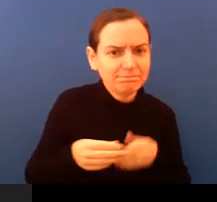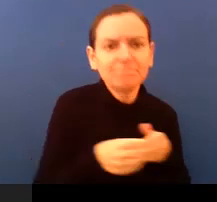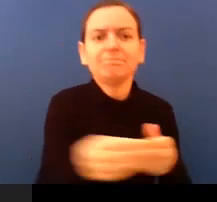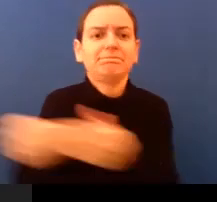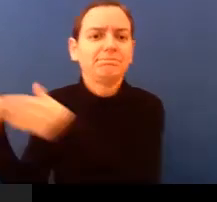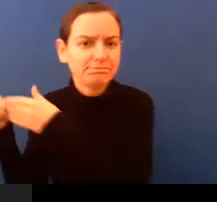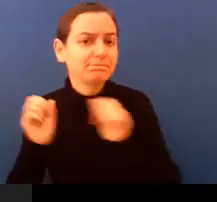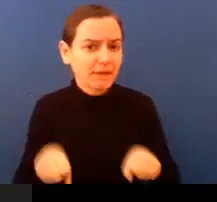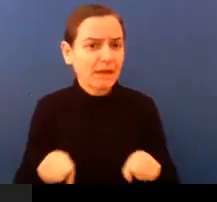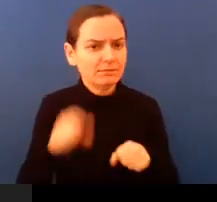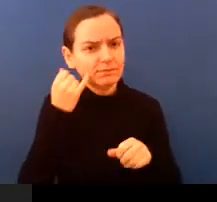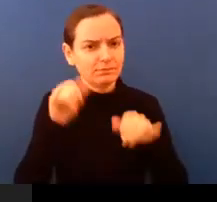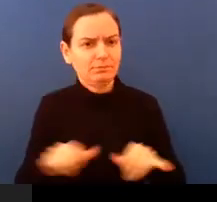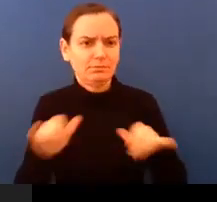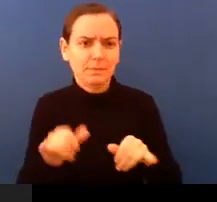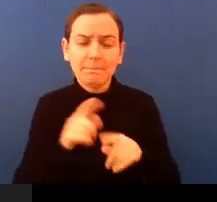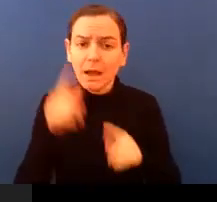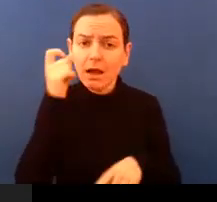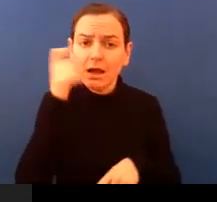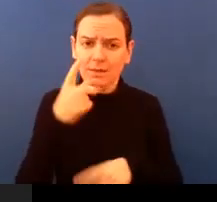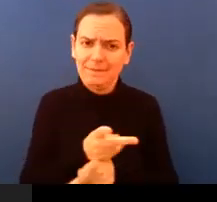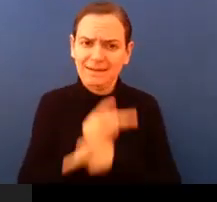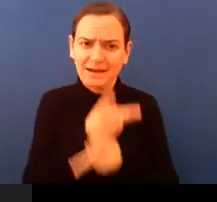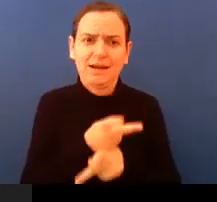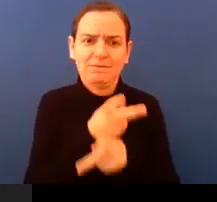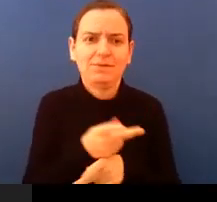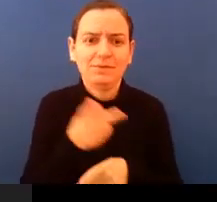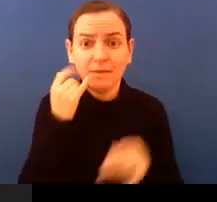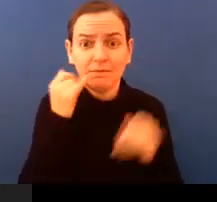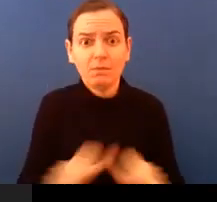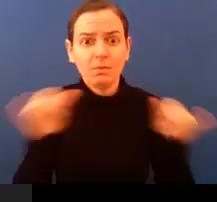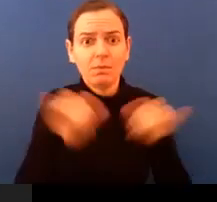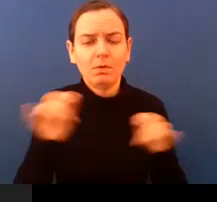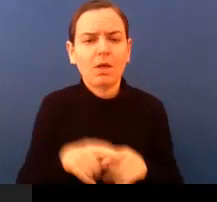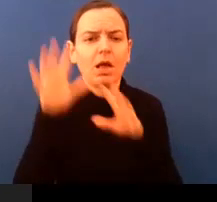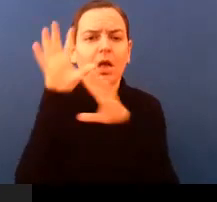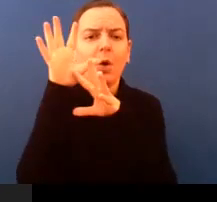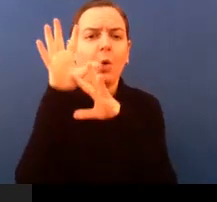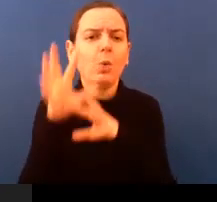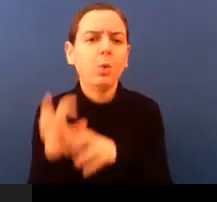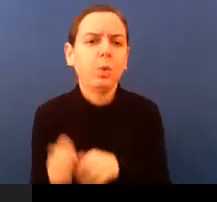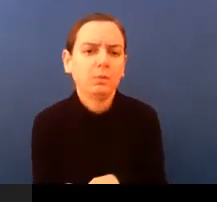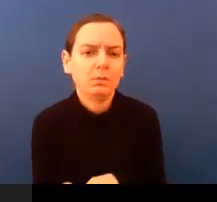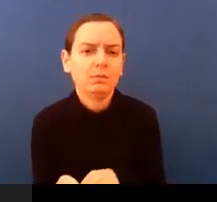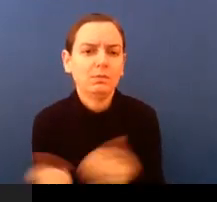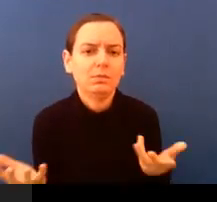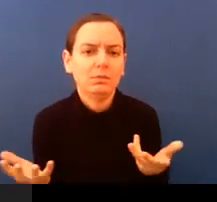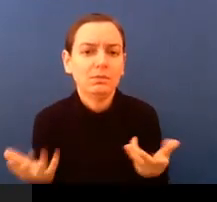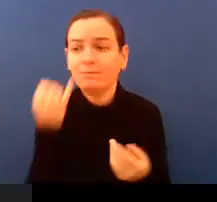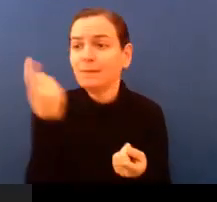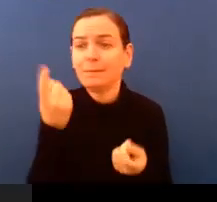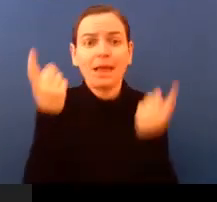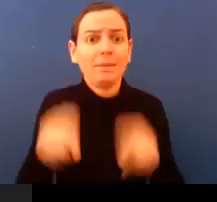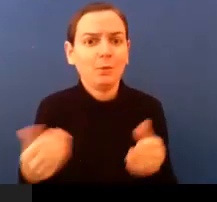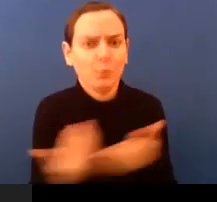routine or your routes to and from work or to and from the store and doing a different route. So the dog doesn't get used to just being in an